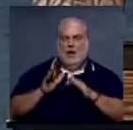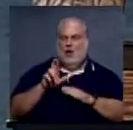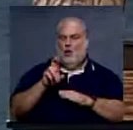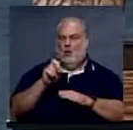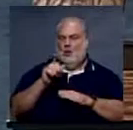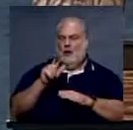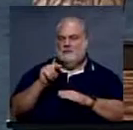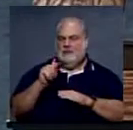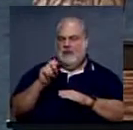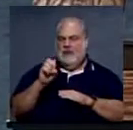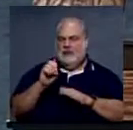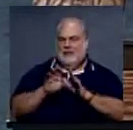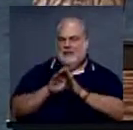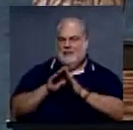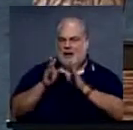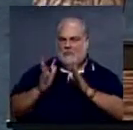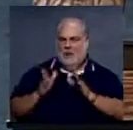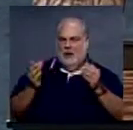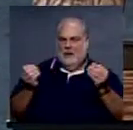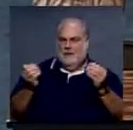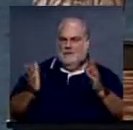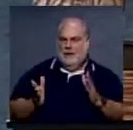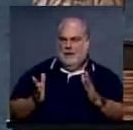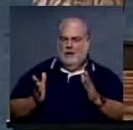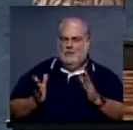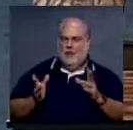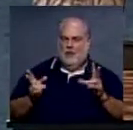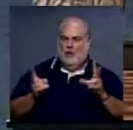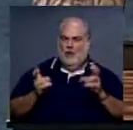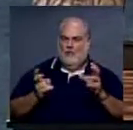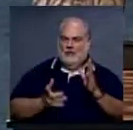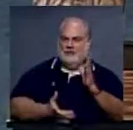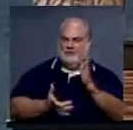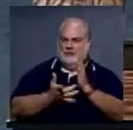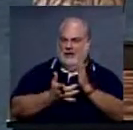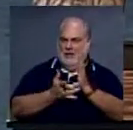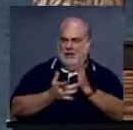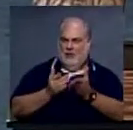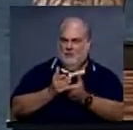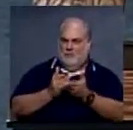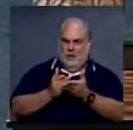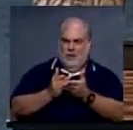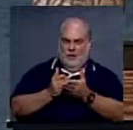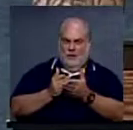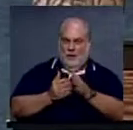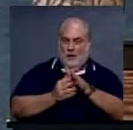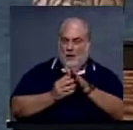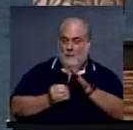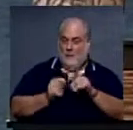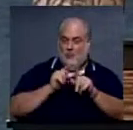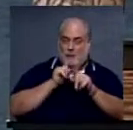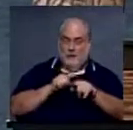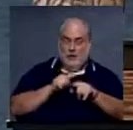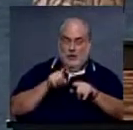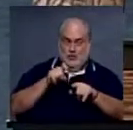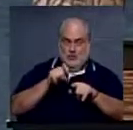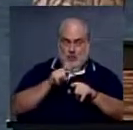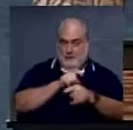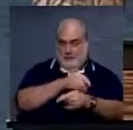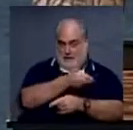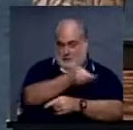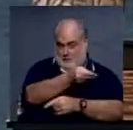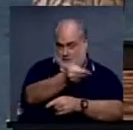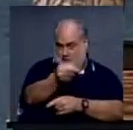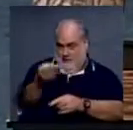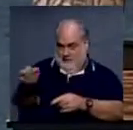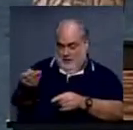So I am going to present the technical part of our program tonight in our presentation. A copy of my report should have been provided